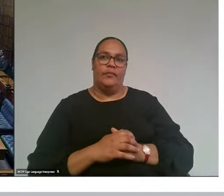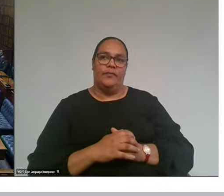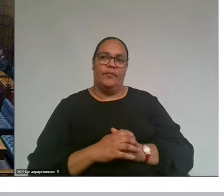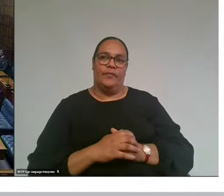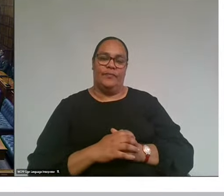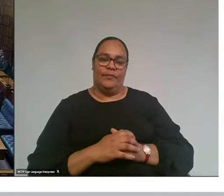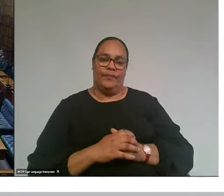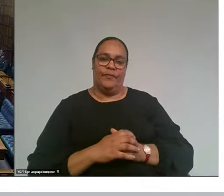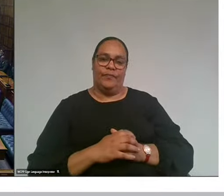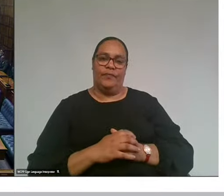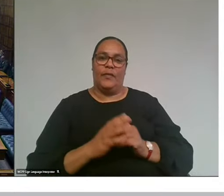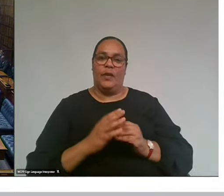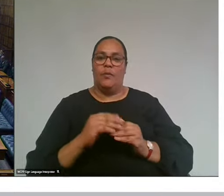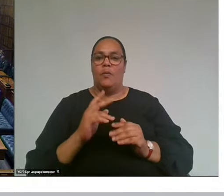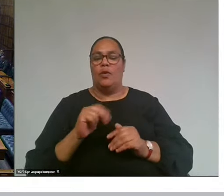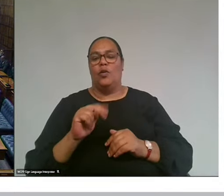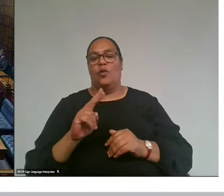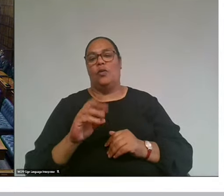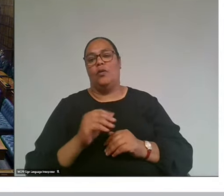member in